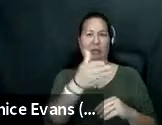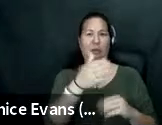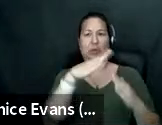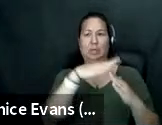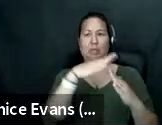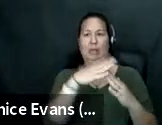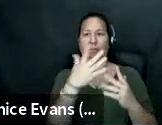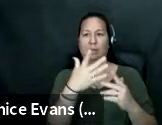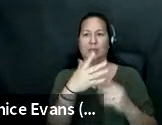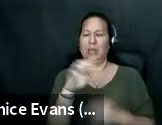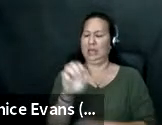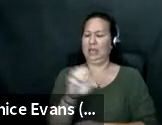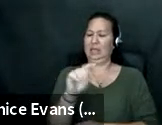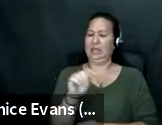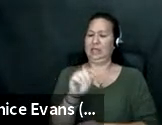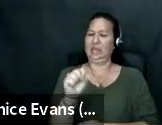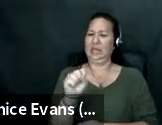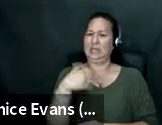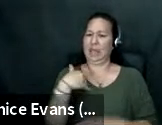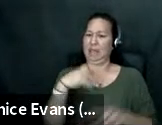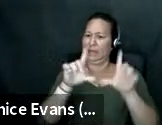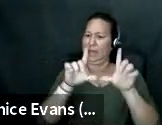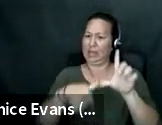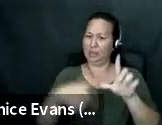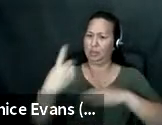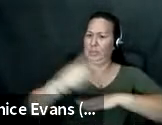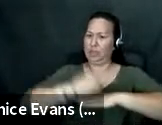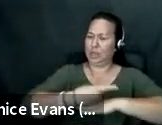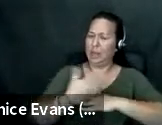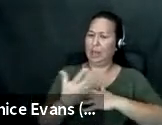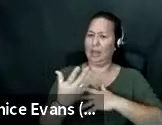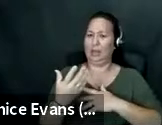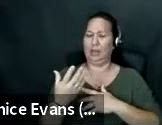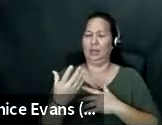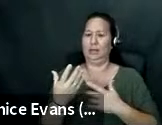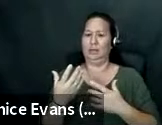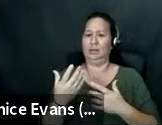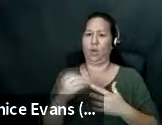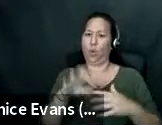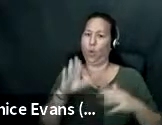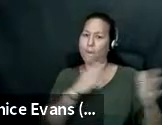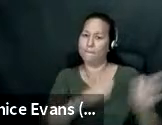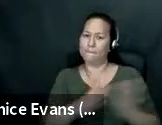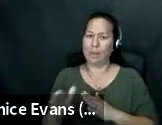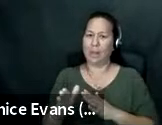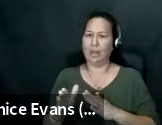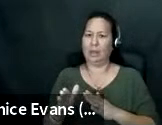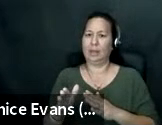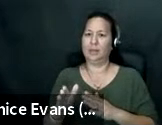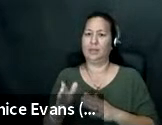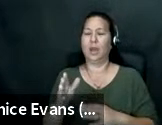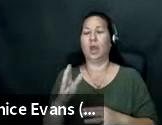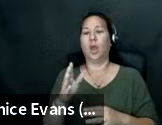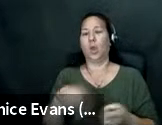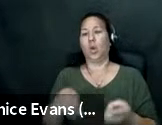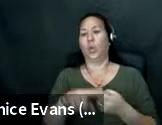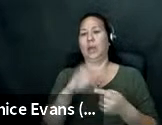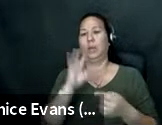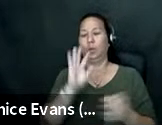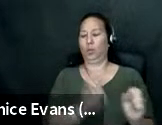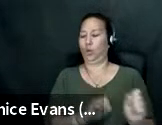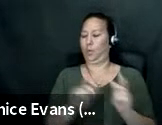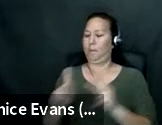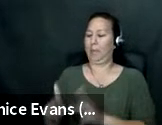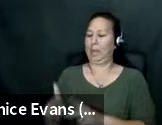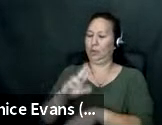Does the ETS have an expiration date or planned expiration date when we are expected to go back to completely quote unquote normal? I don't know if that's you, Dr.